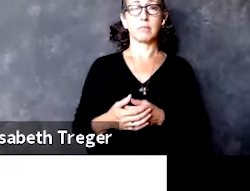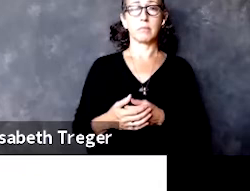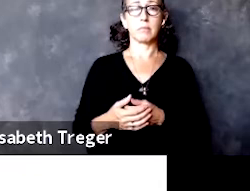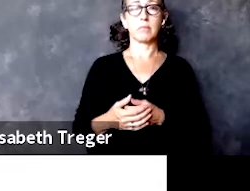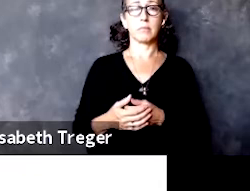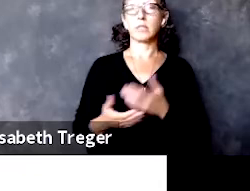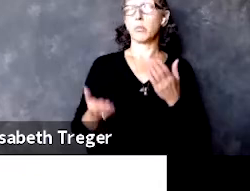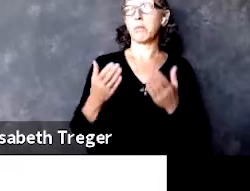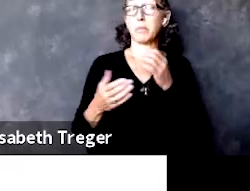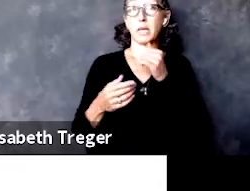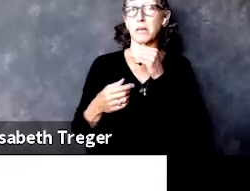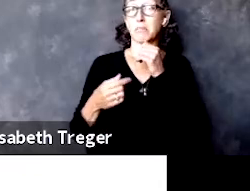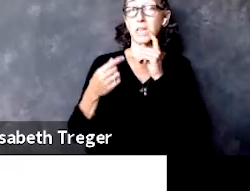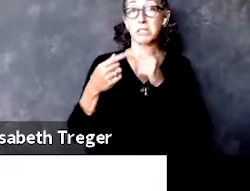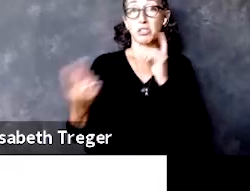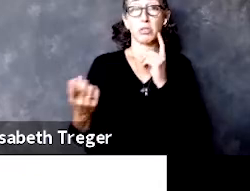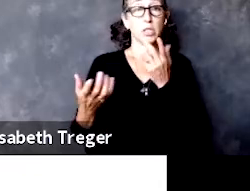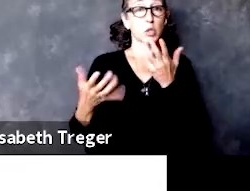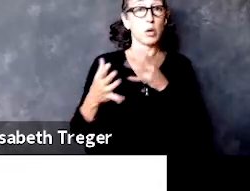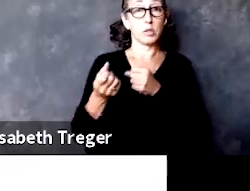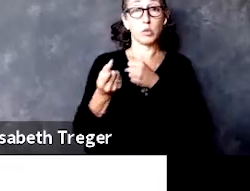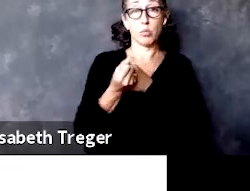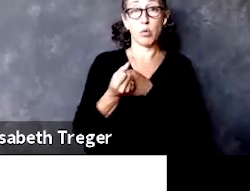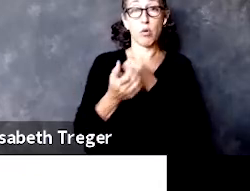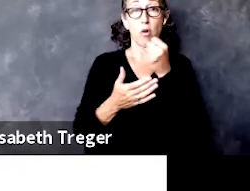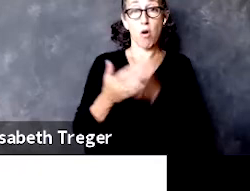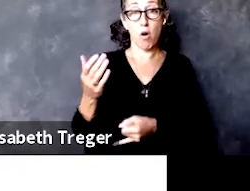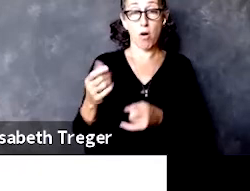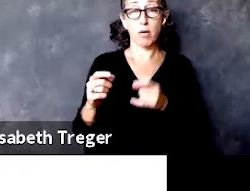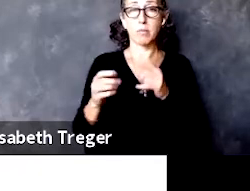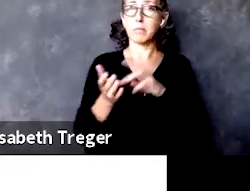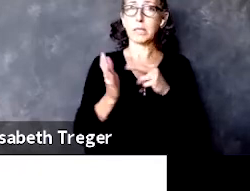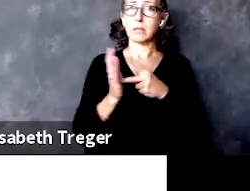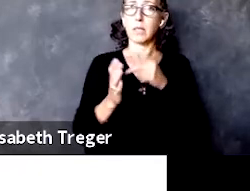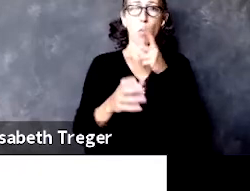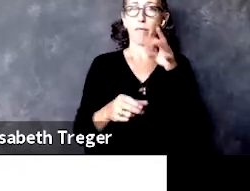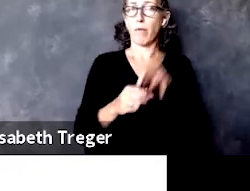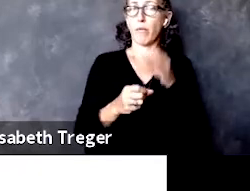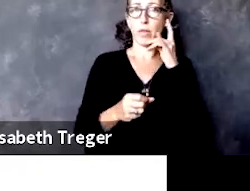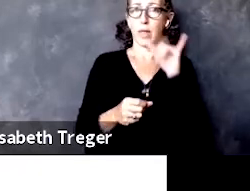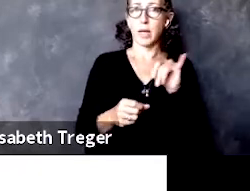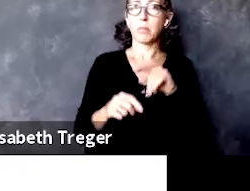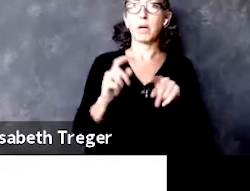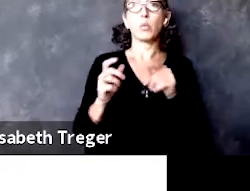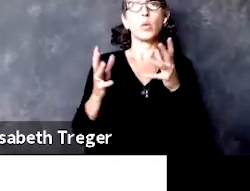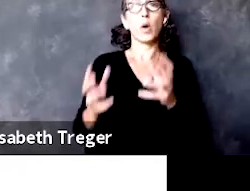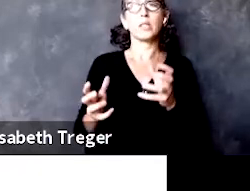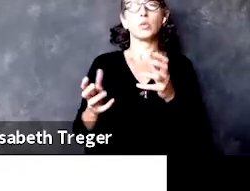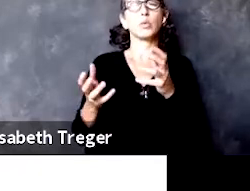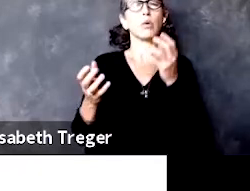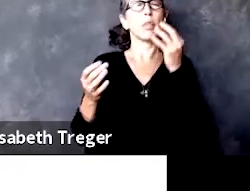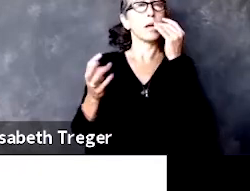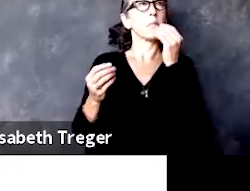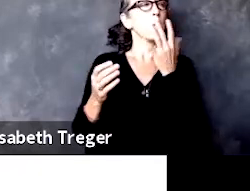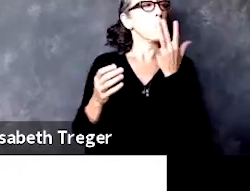that we have, or they're skeptical about it. But what we need to think about is, what are their interests in doing that? What are they afraid of?